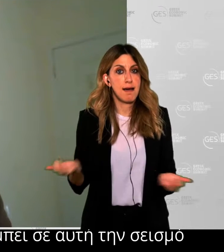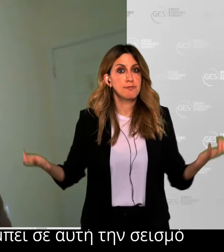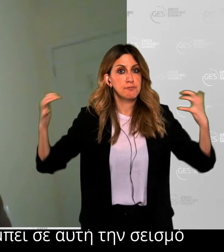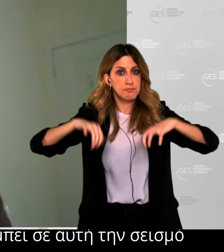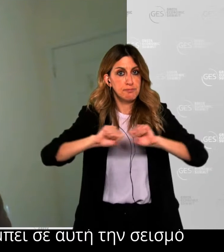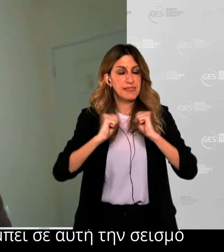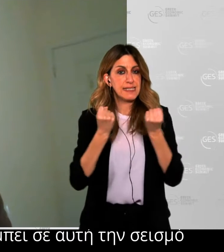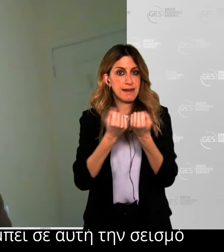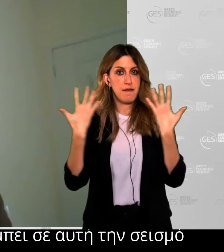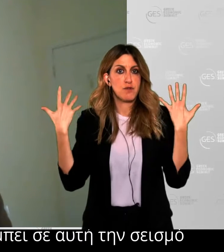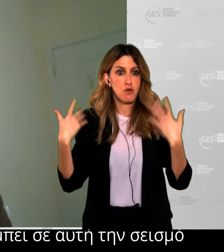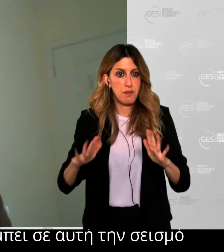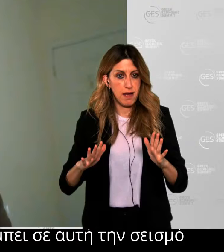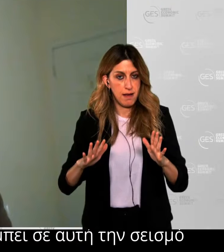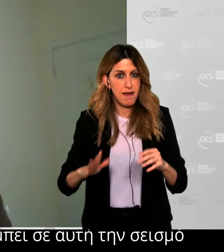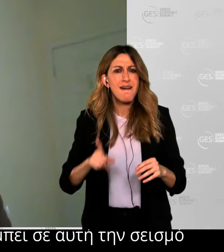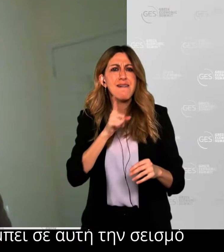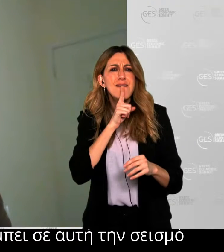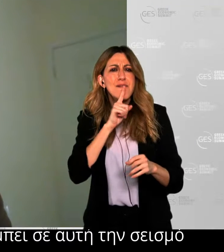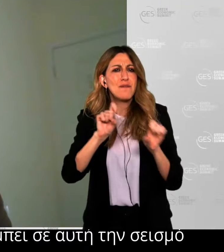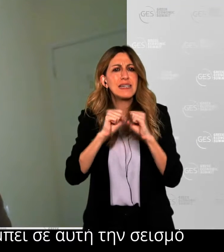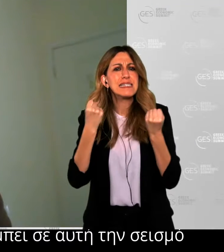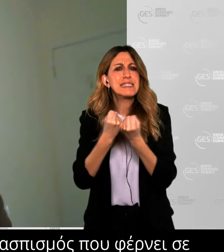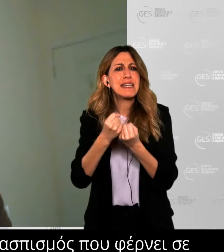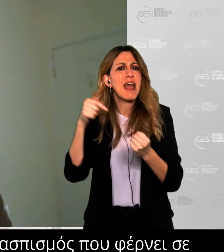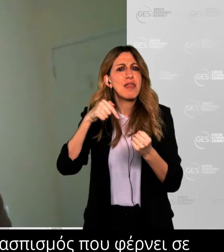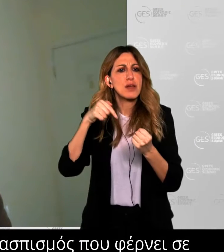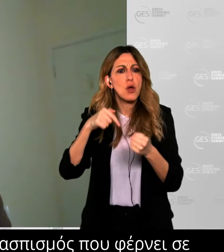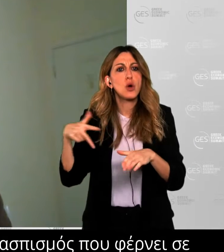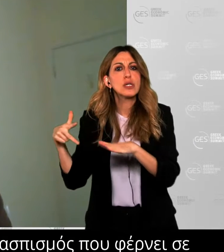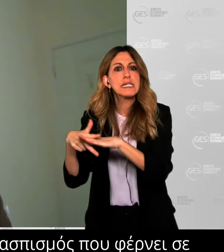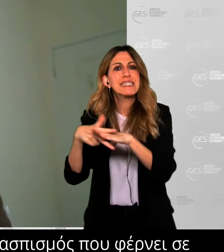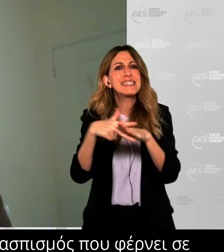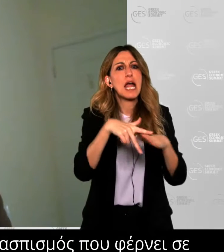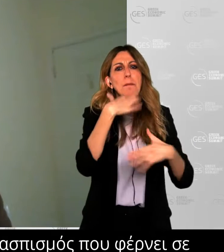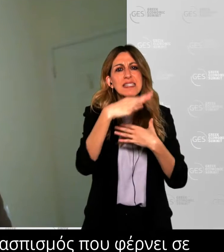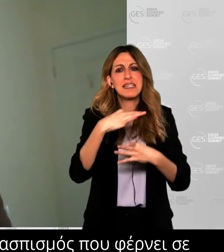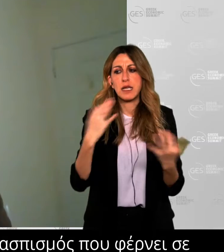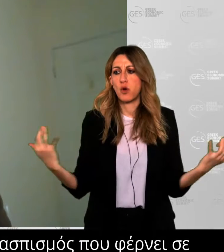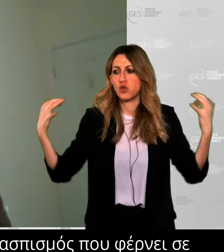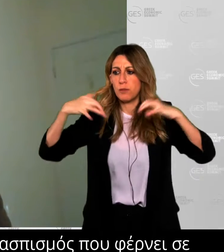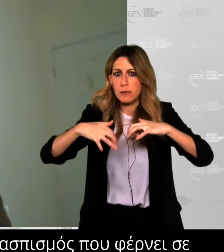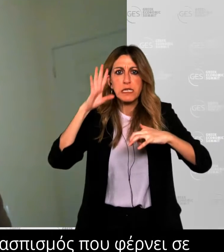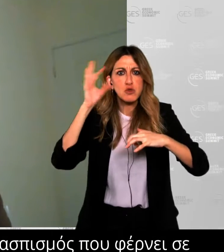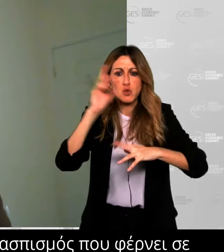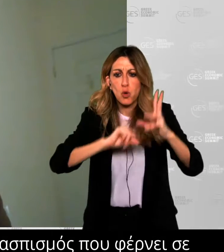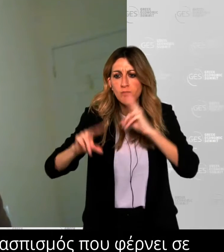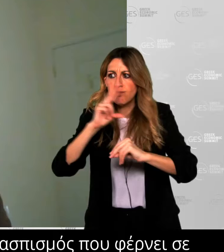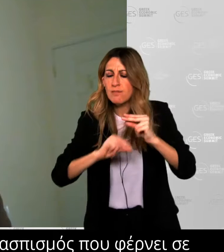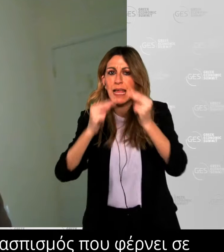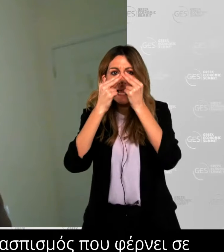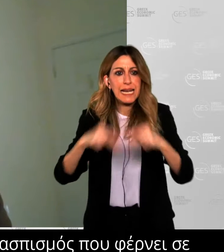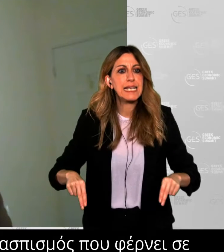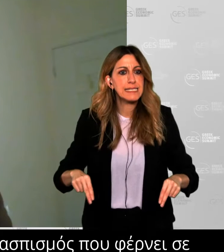the financial institution space. So if you're operating in this space, there is an alliance for you, full of peers who share your